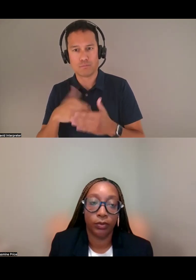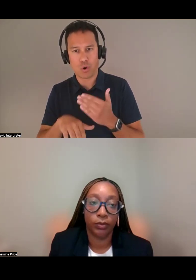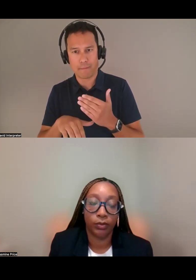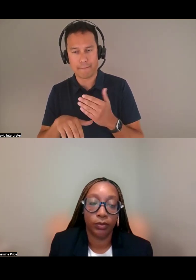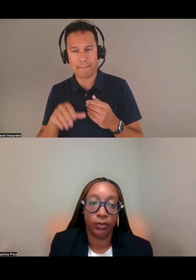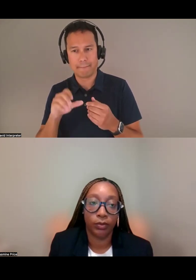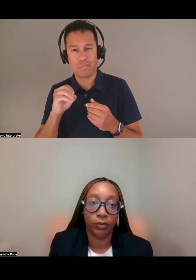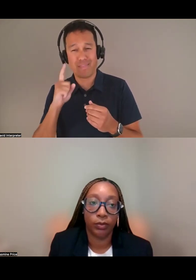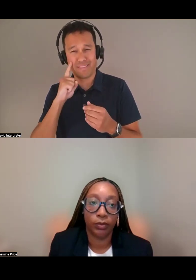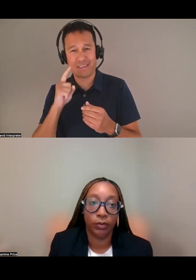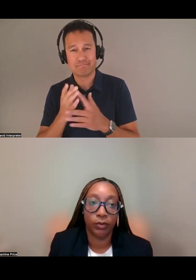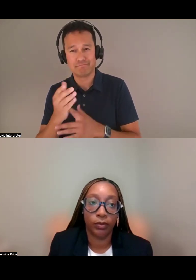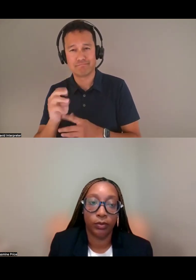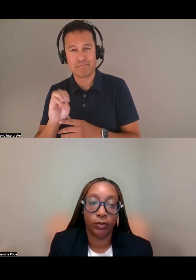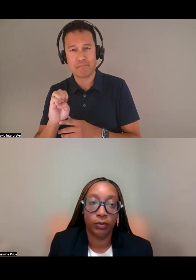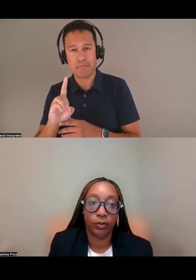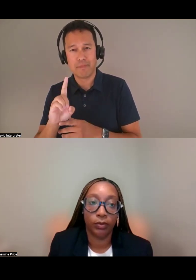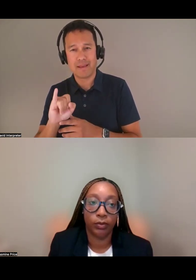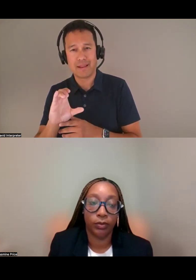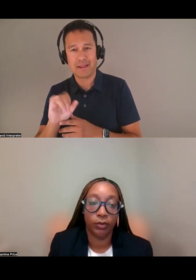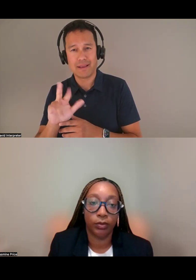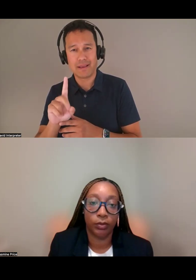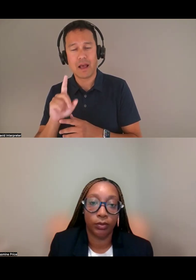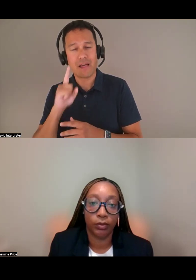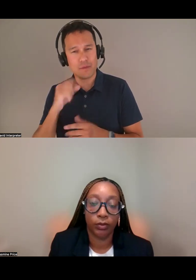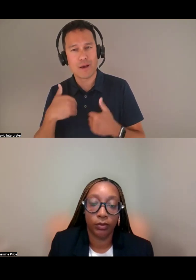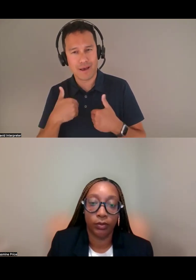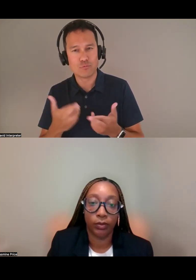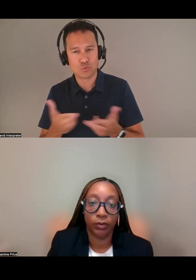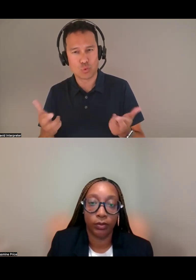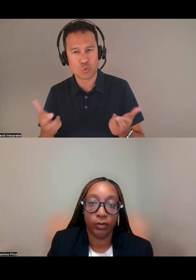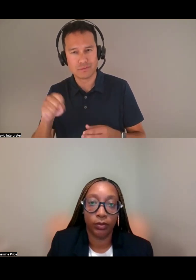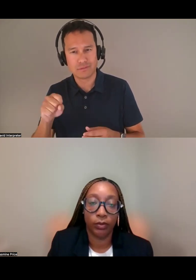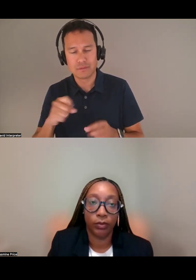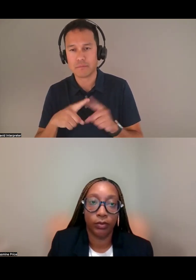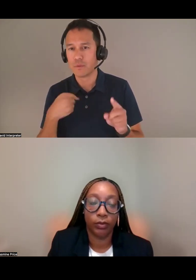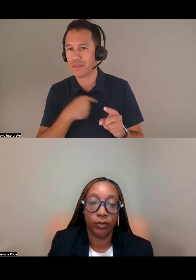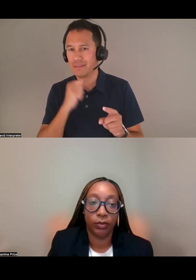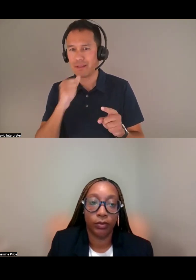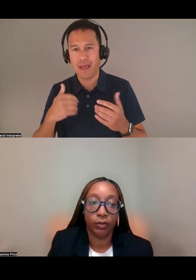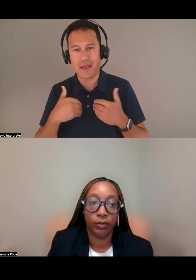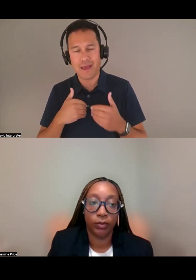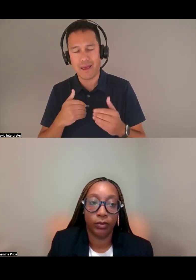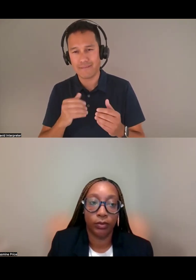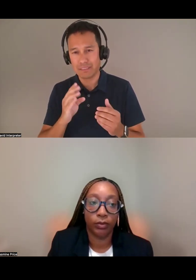So I believe there are resources. We don't have a direct,